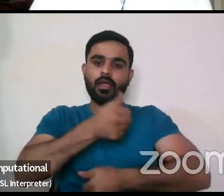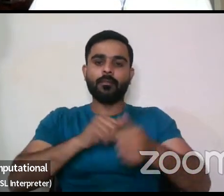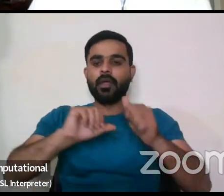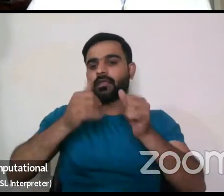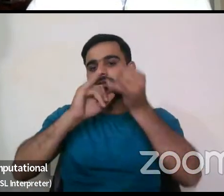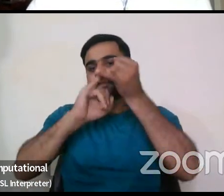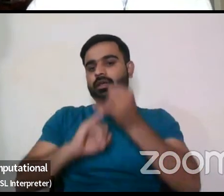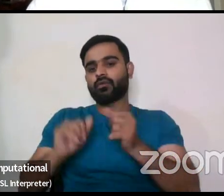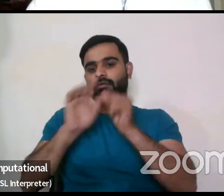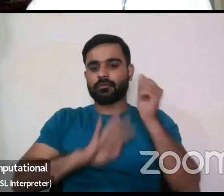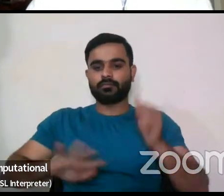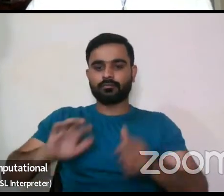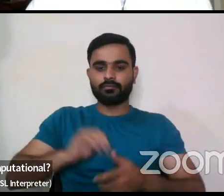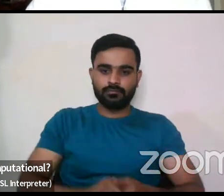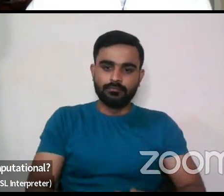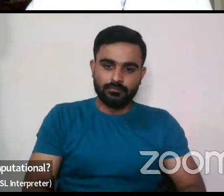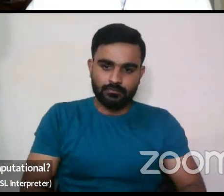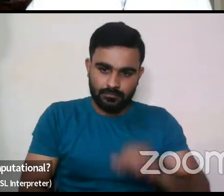Asian countries?